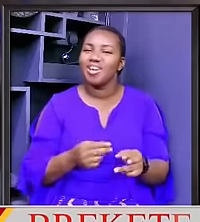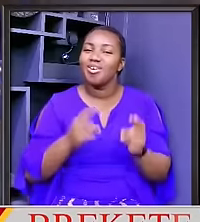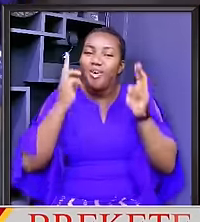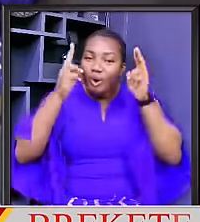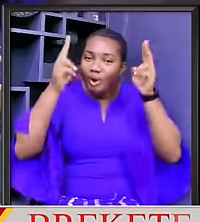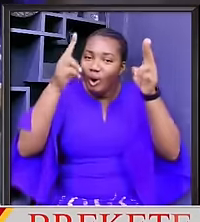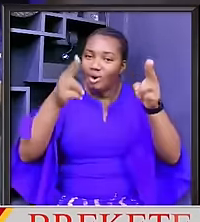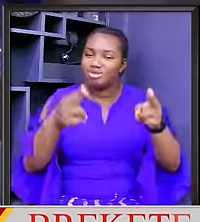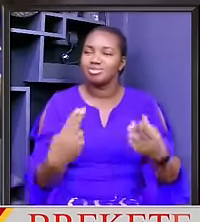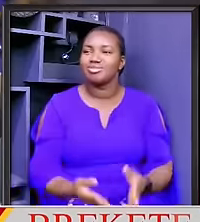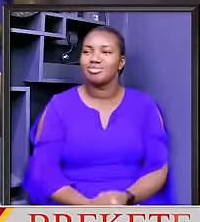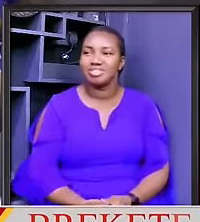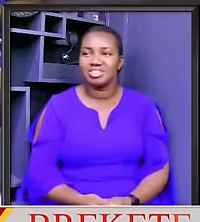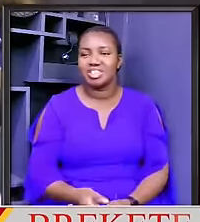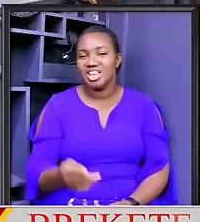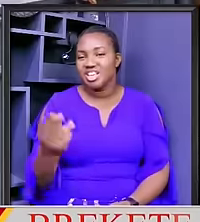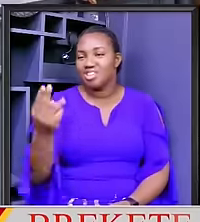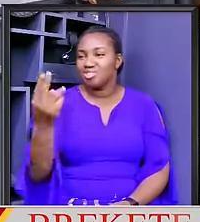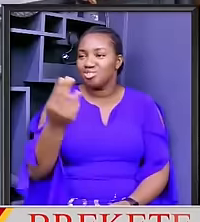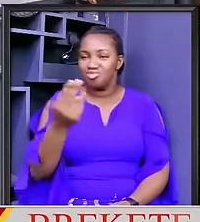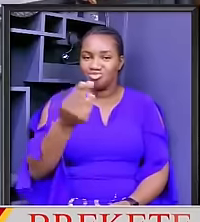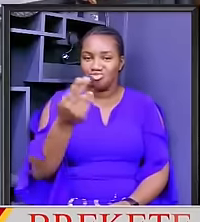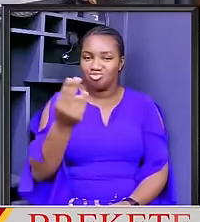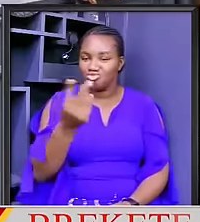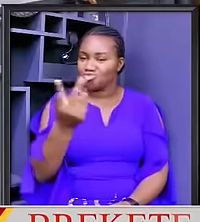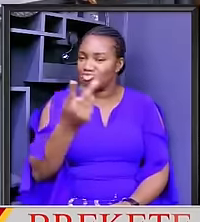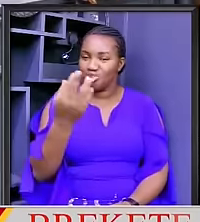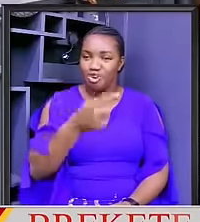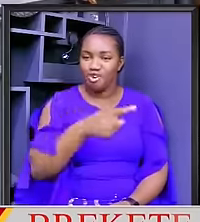Two of them I know reach me to quarrel.